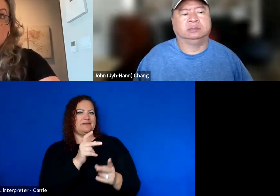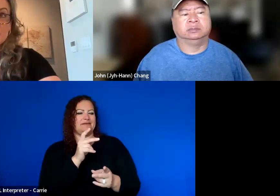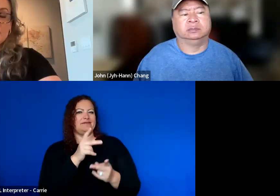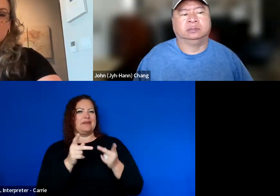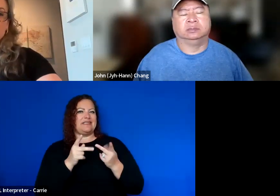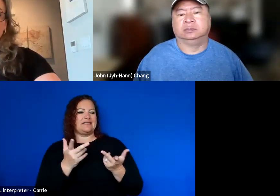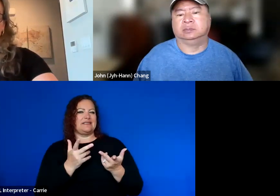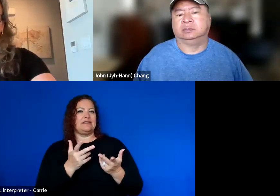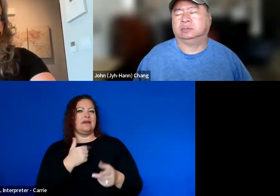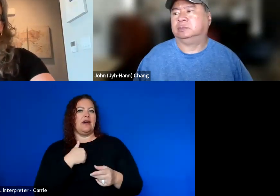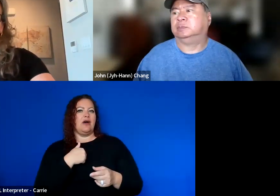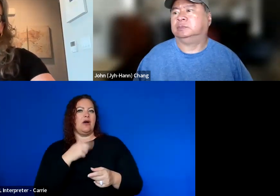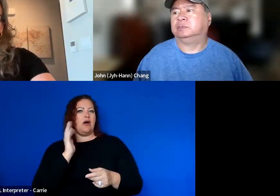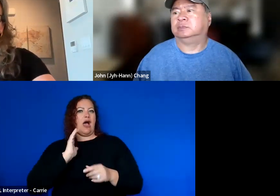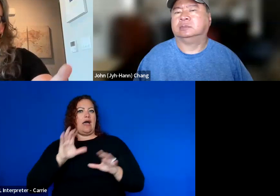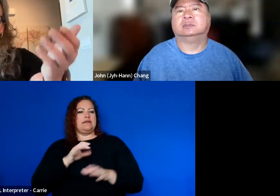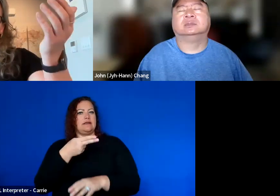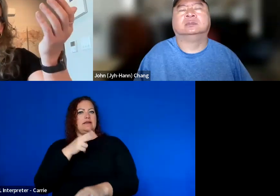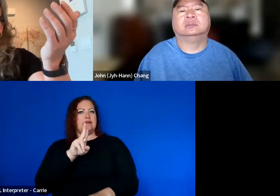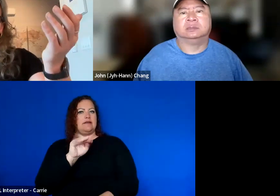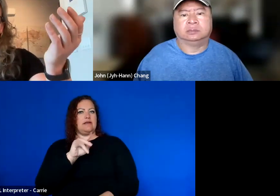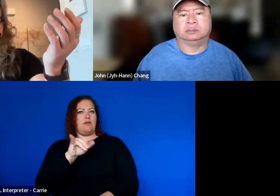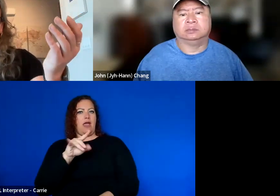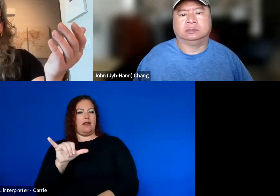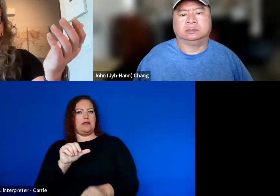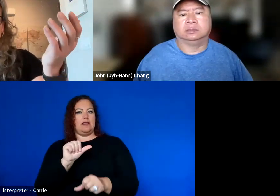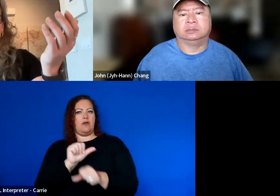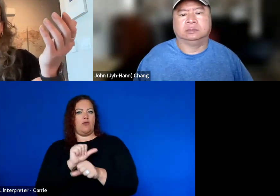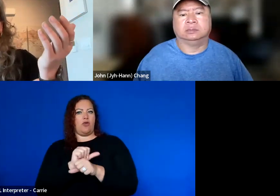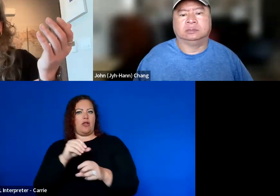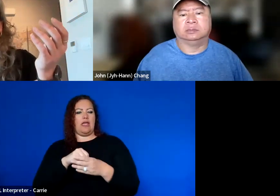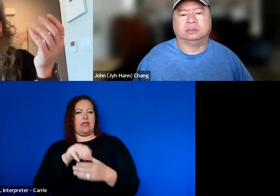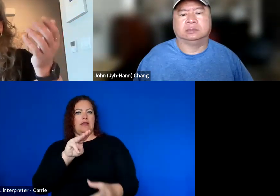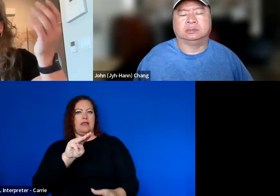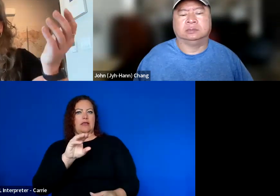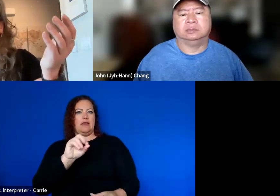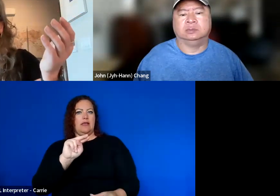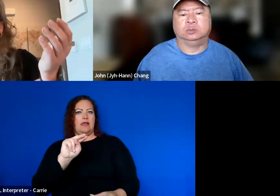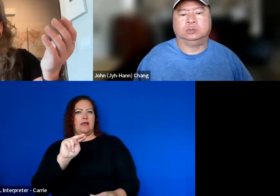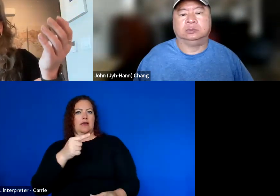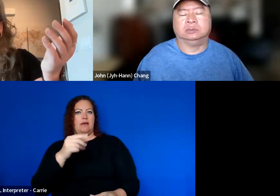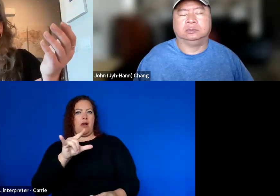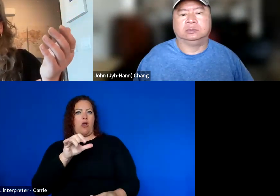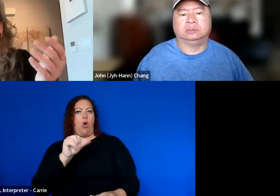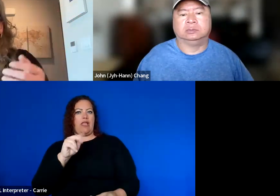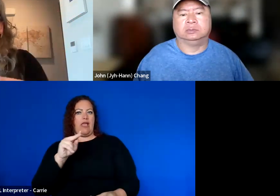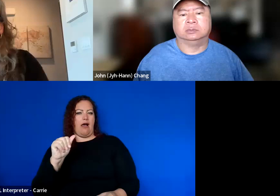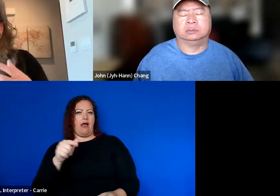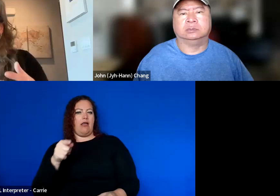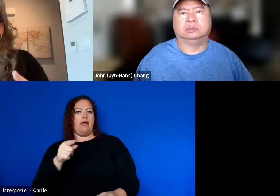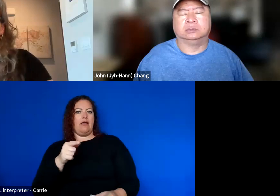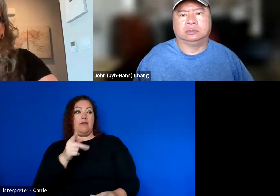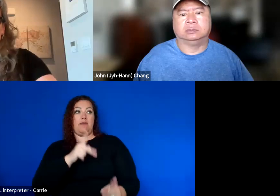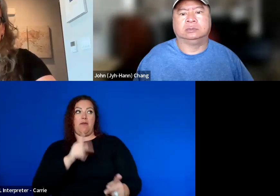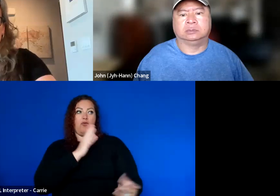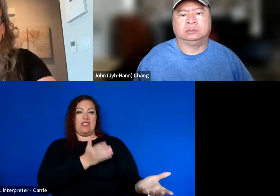some humanitarian work in Mongolia, I was carried up the stairs in a number of houses to see children who didn't want to get out of bed